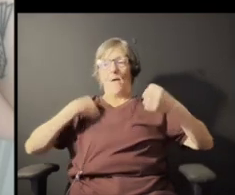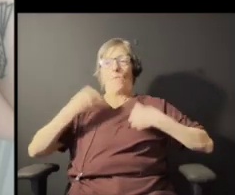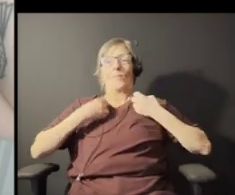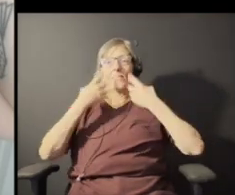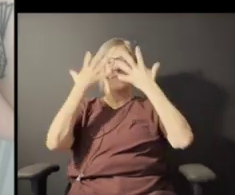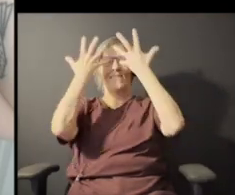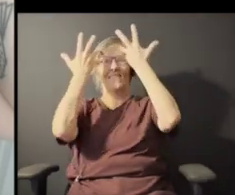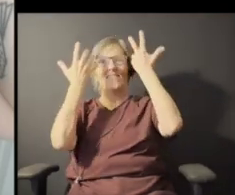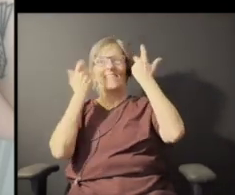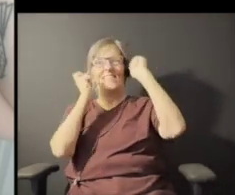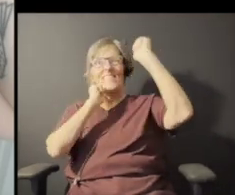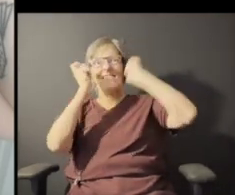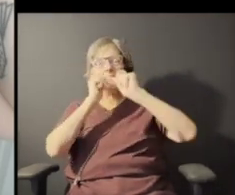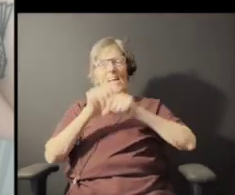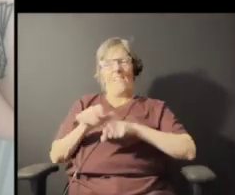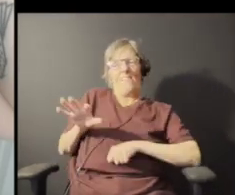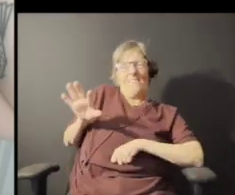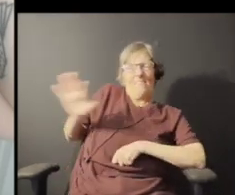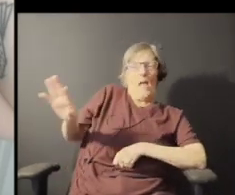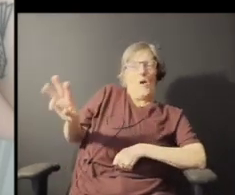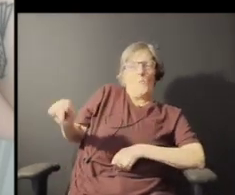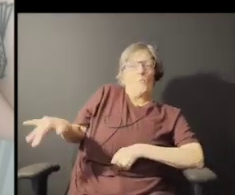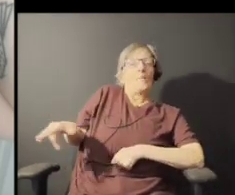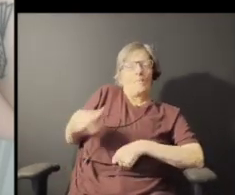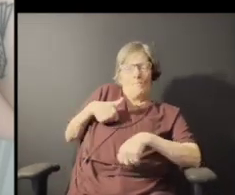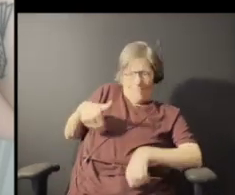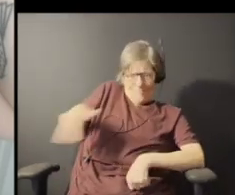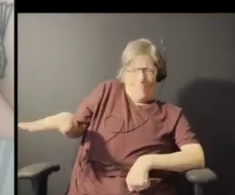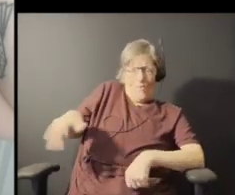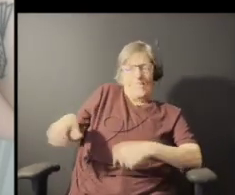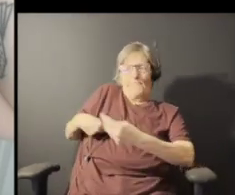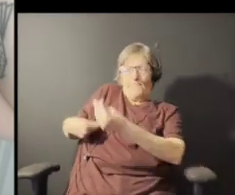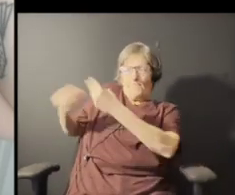I need to come across in their way.